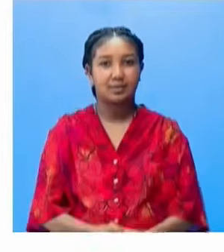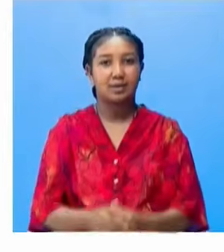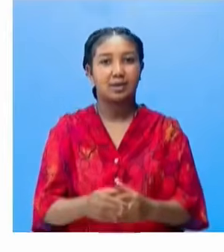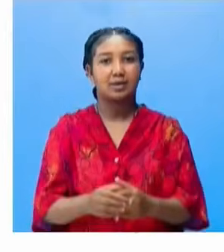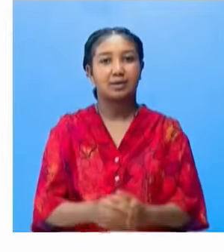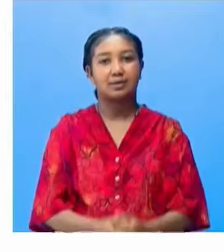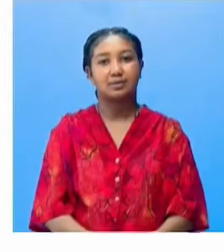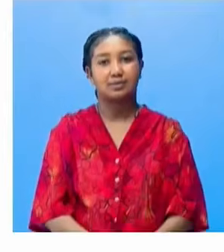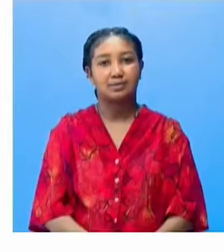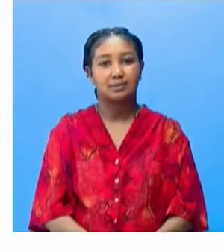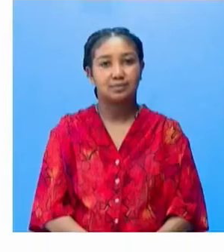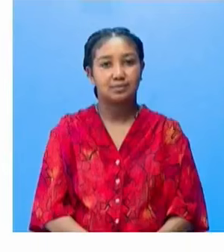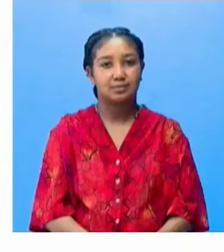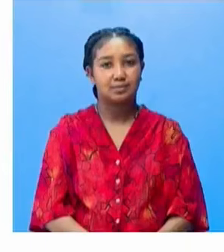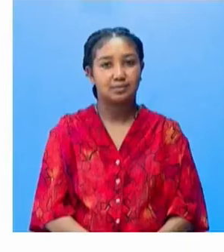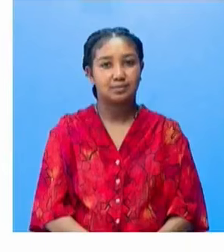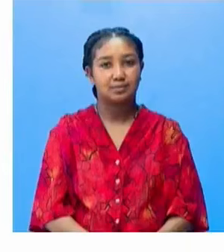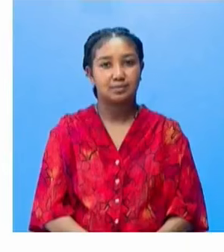chases